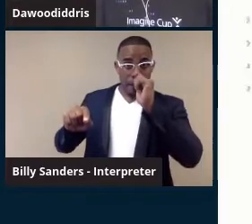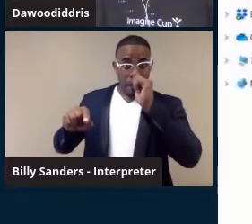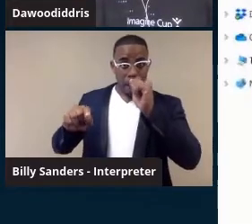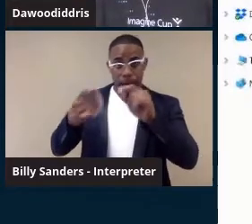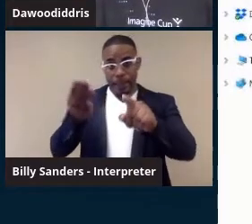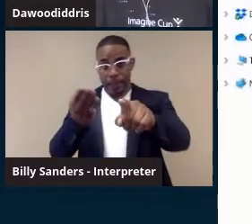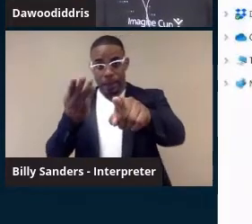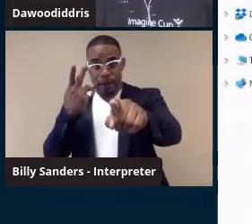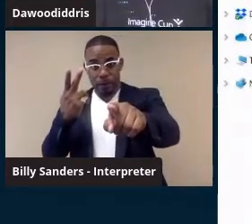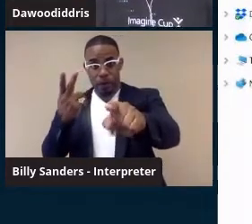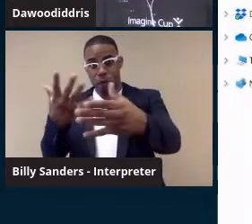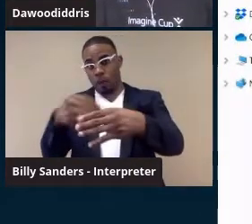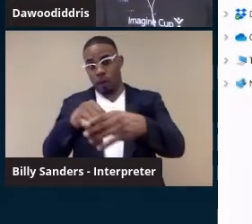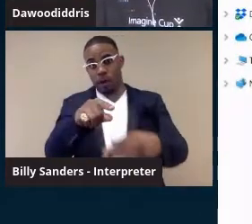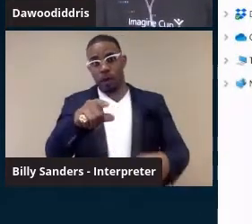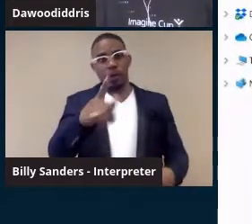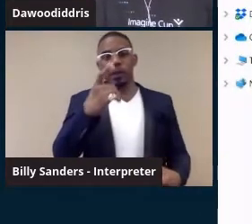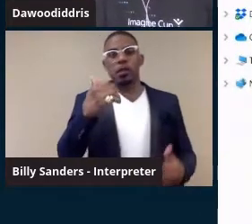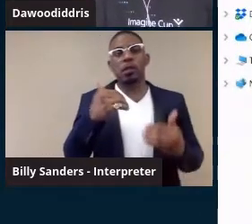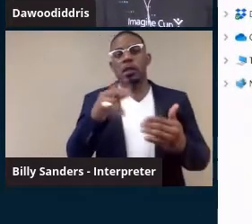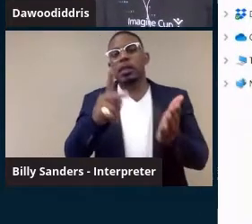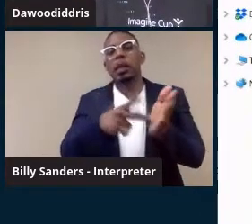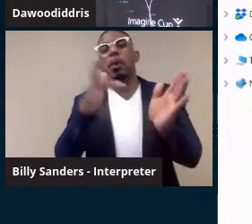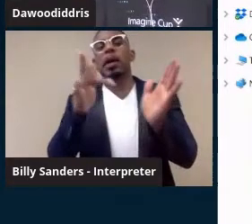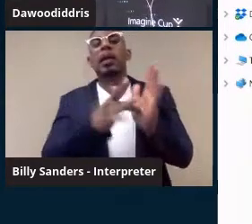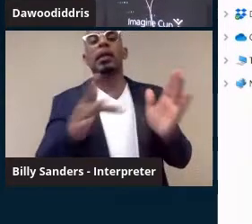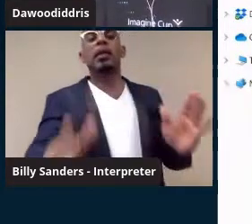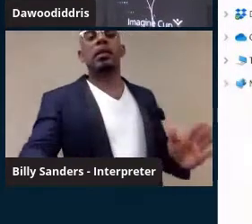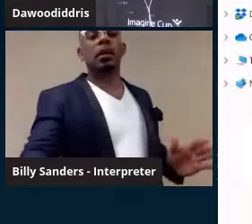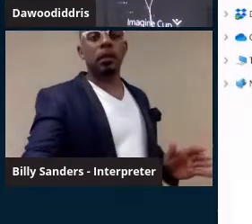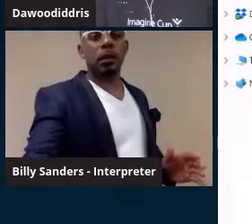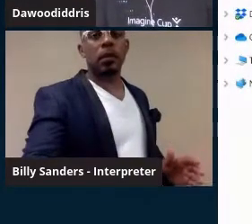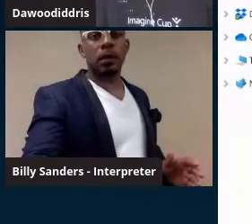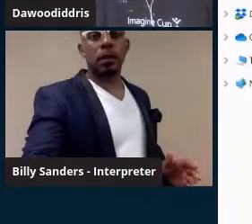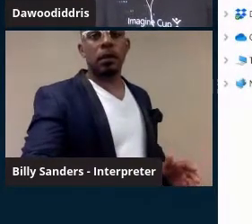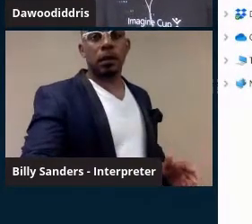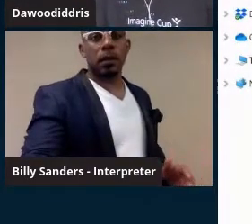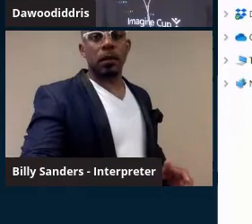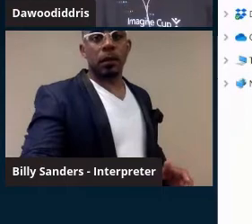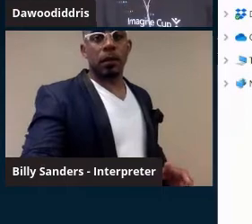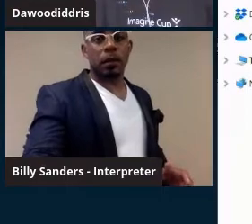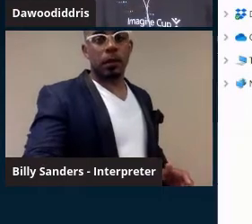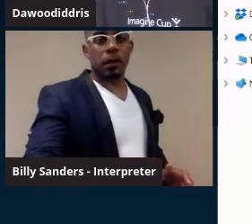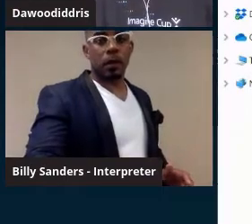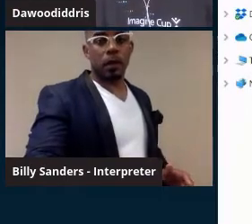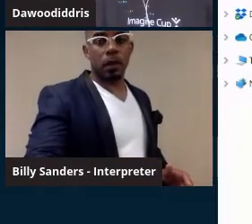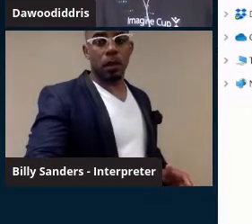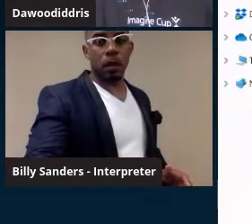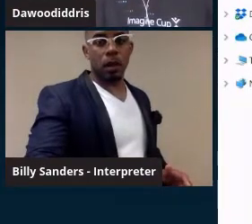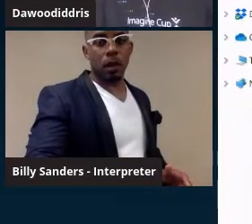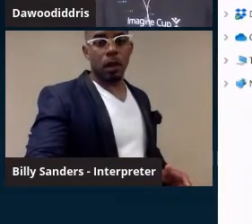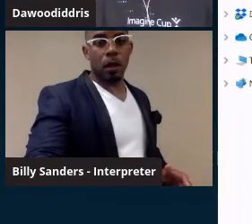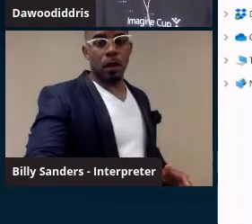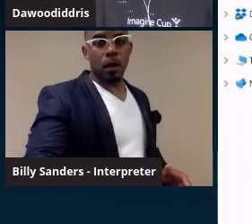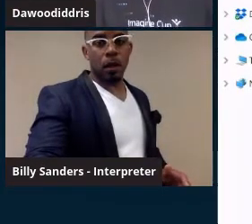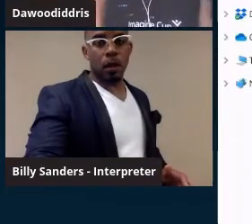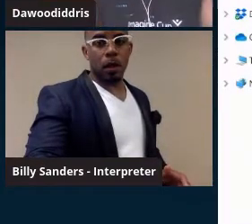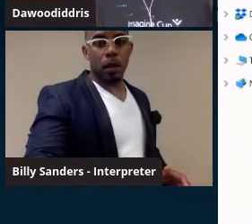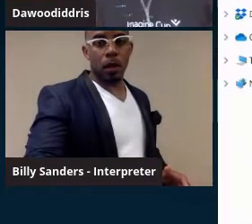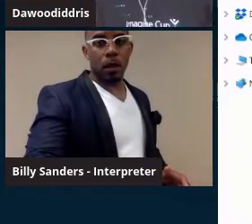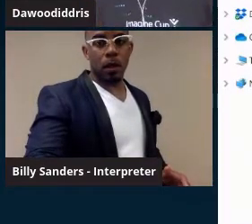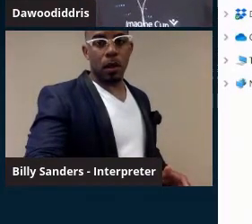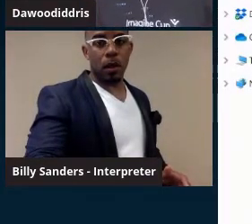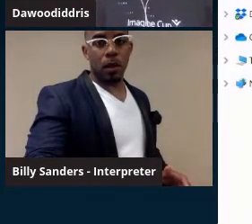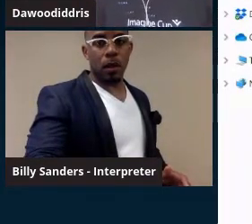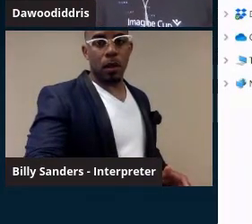here as part of it. You just need to double click on it to start installing. Once you're done installing, you'll be good to go. One thing that you need to